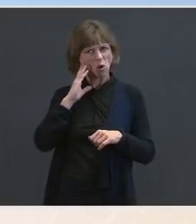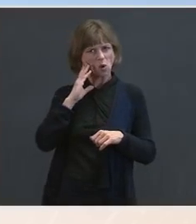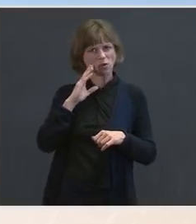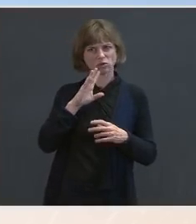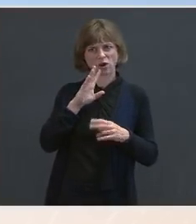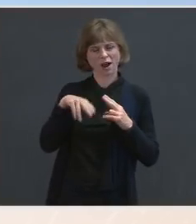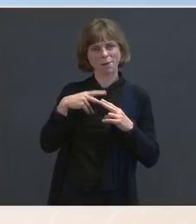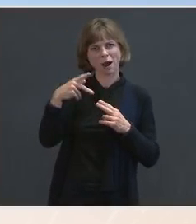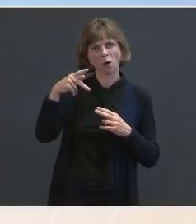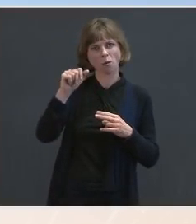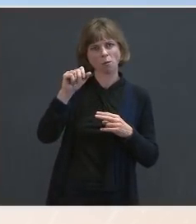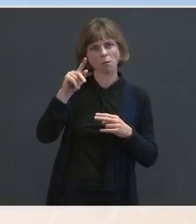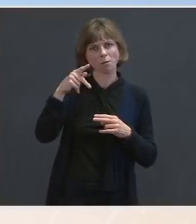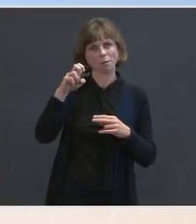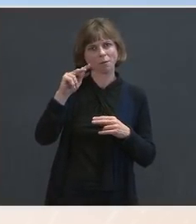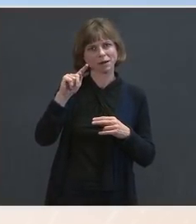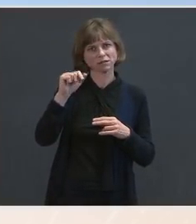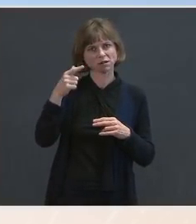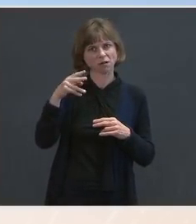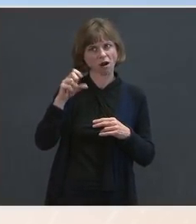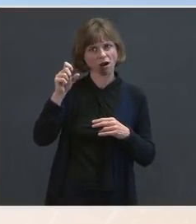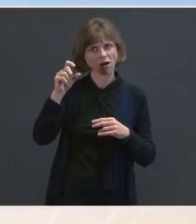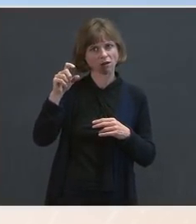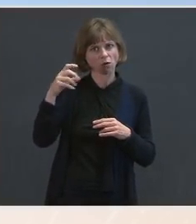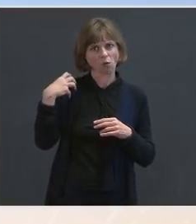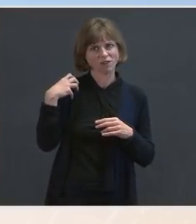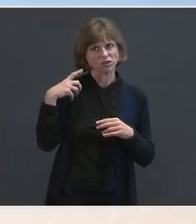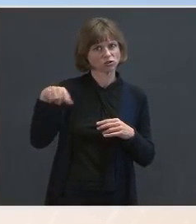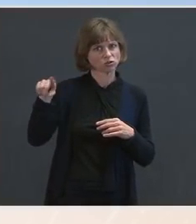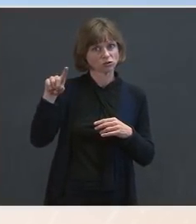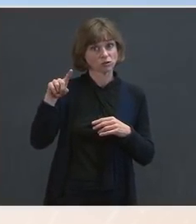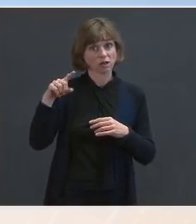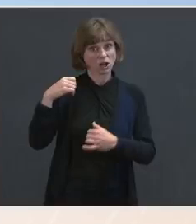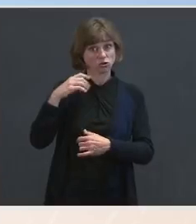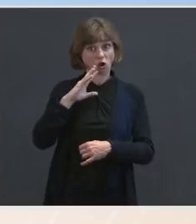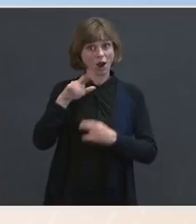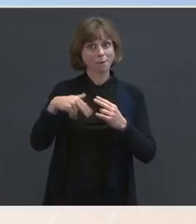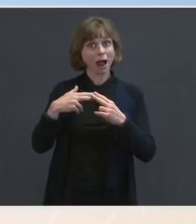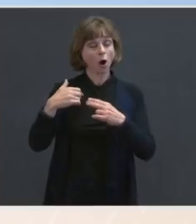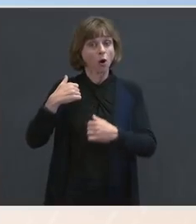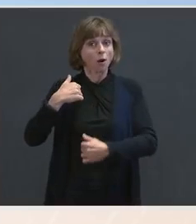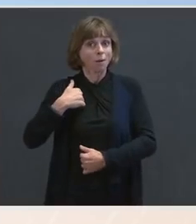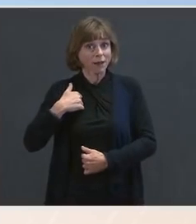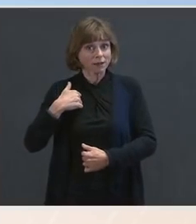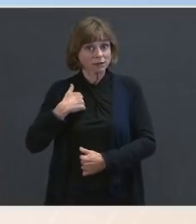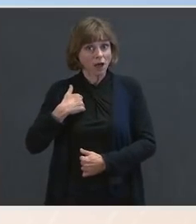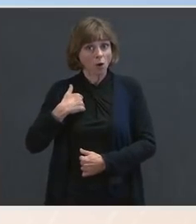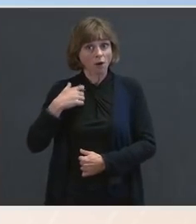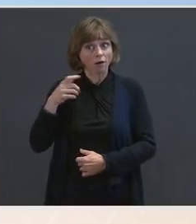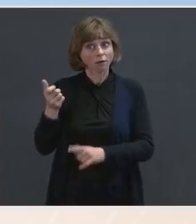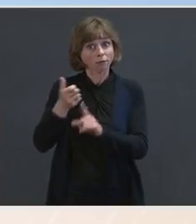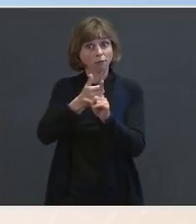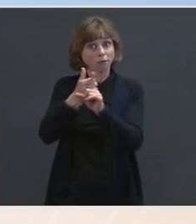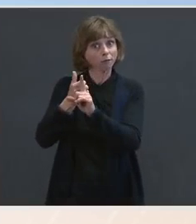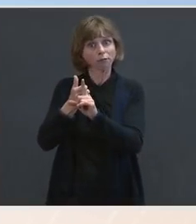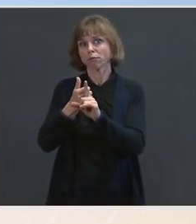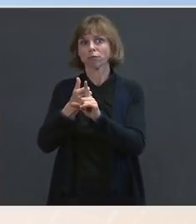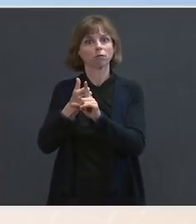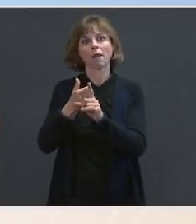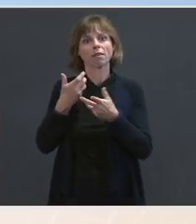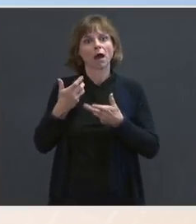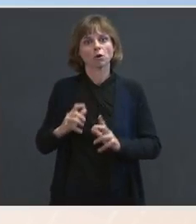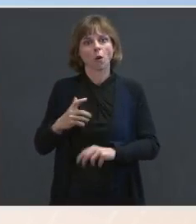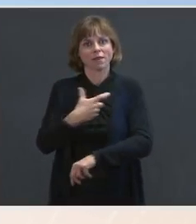troops have not opted to get the vaccine. Yeah. So what are the challenges, and does that include hesitancy? Well, the